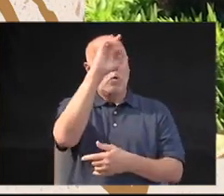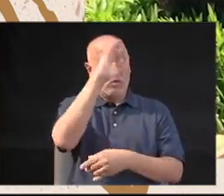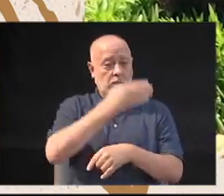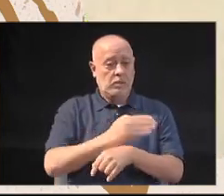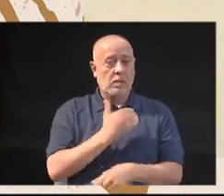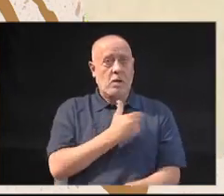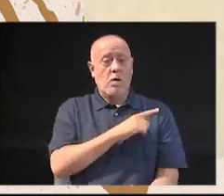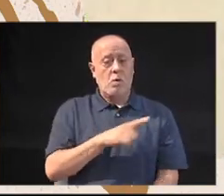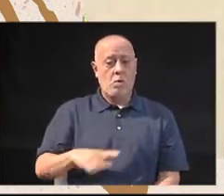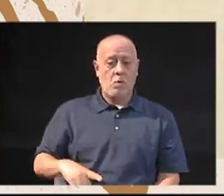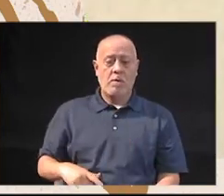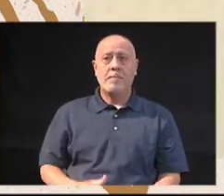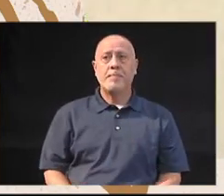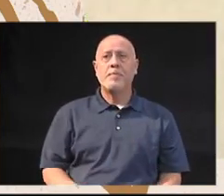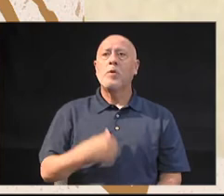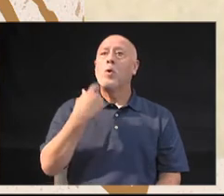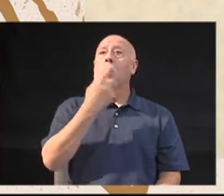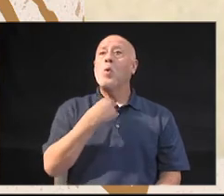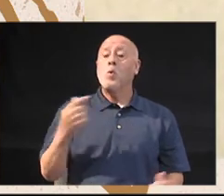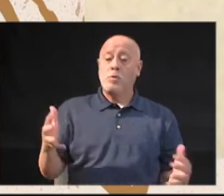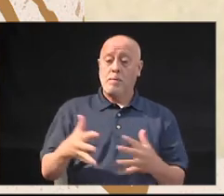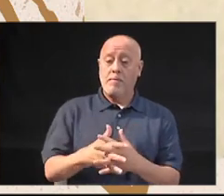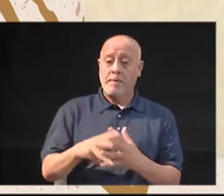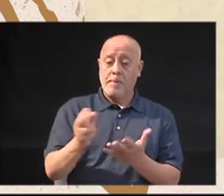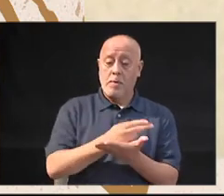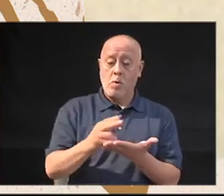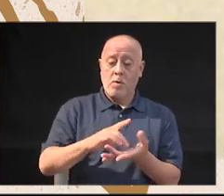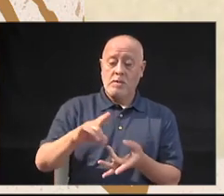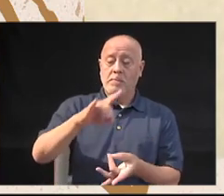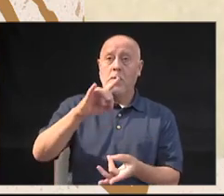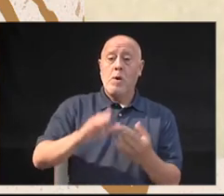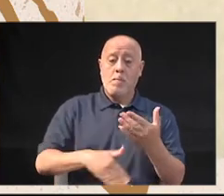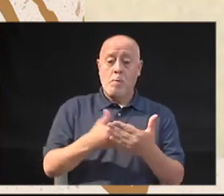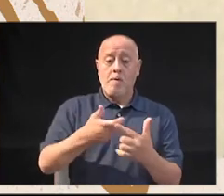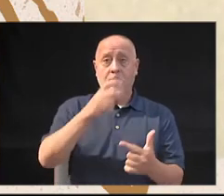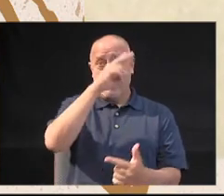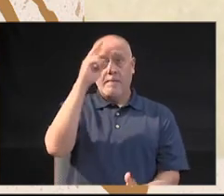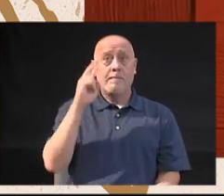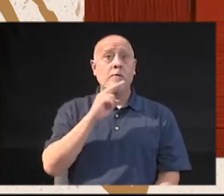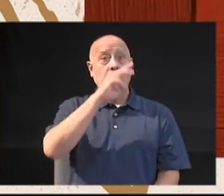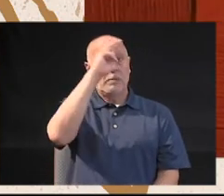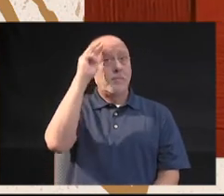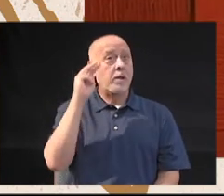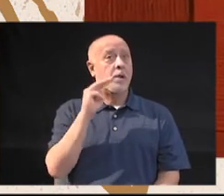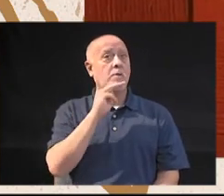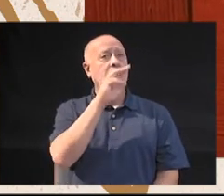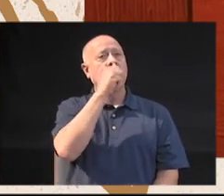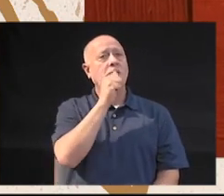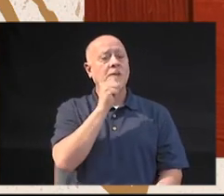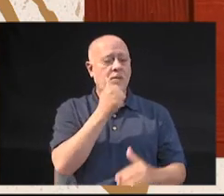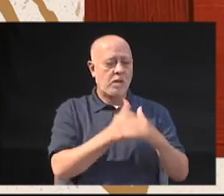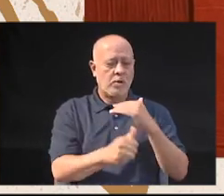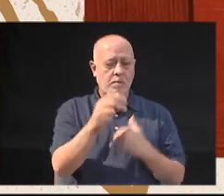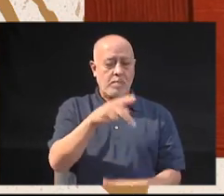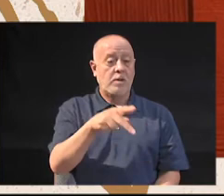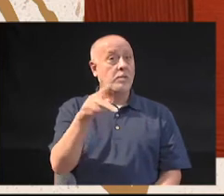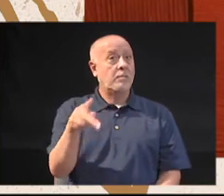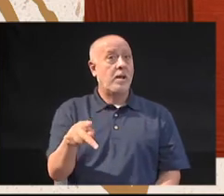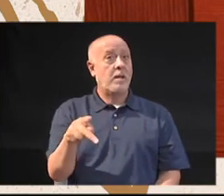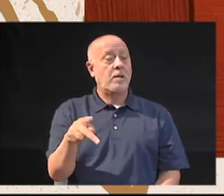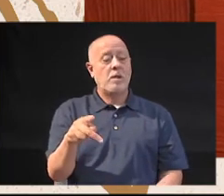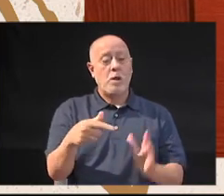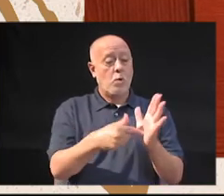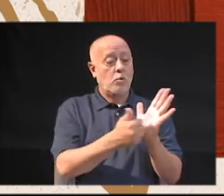Lord, who was conceived by the Holy Spirit, born of the Virgin Mary, suffered under Pontius Pilate,